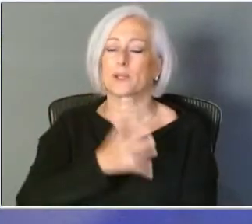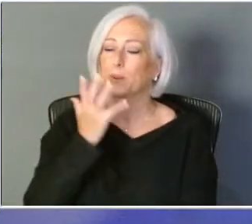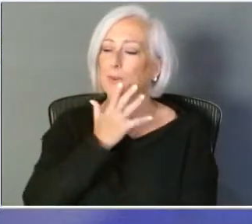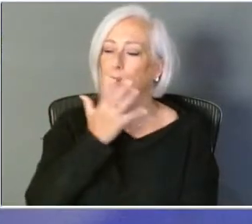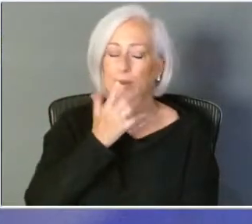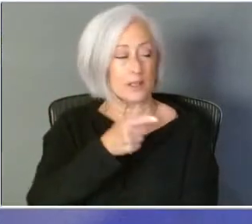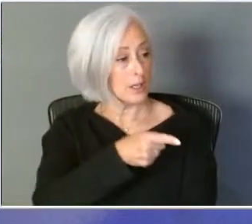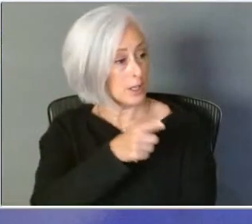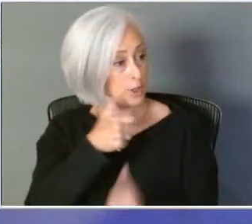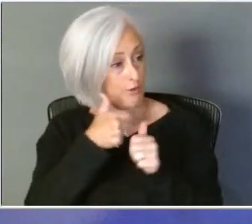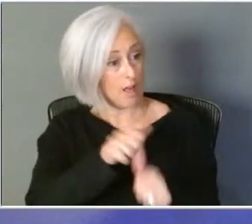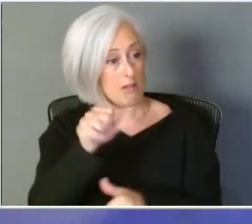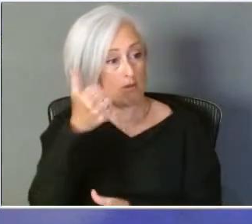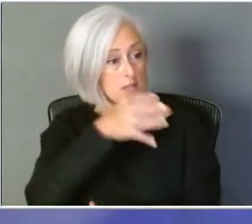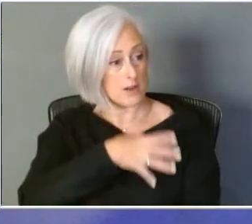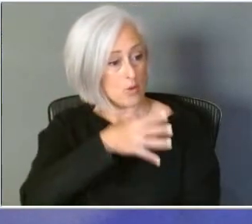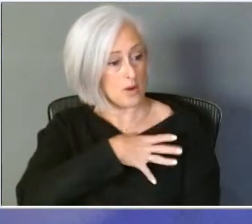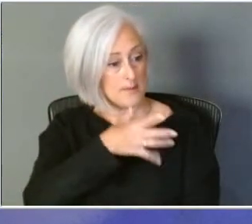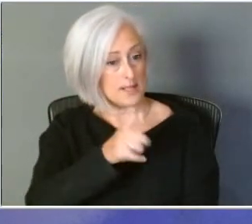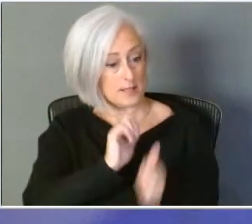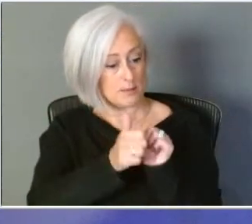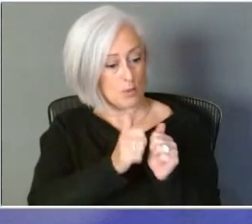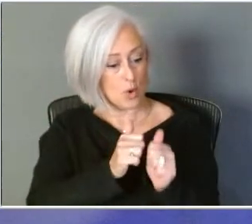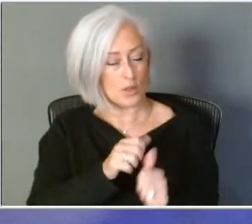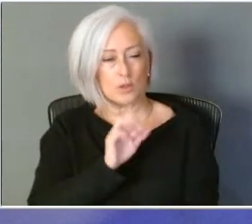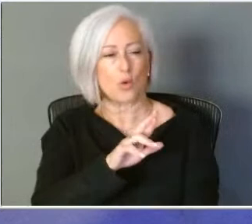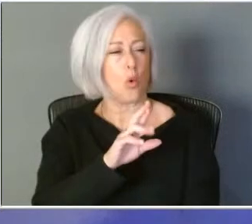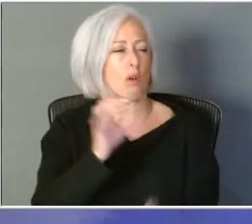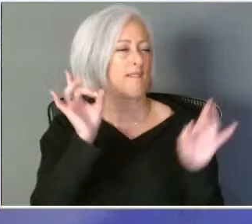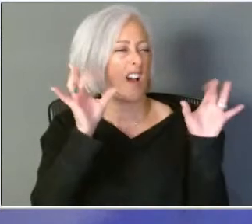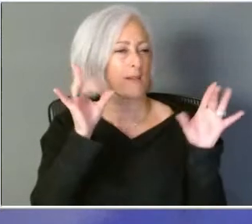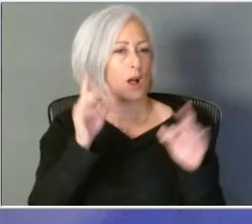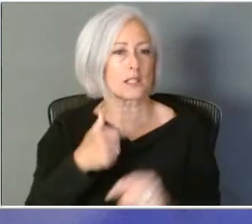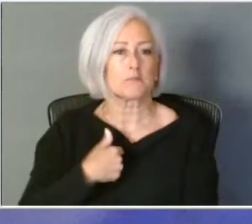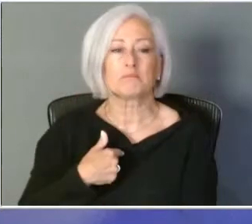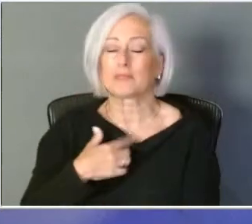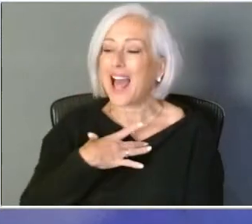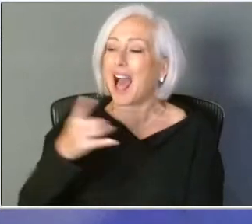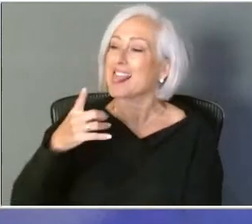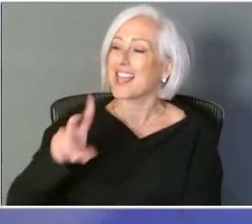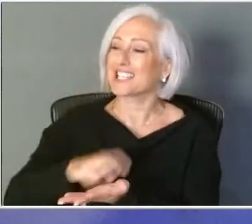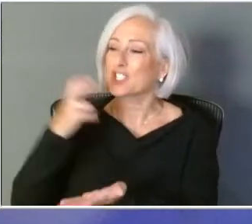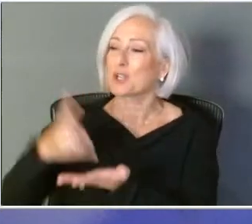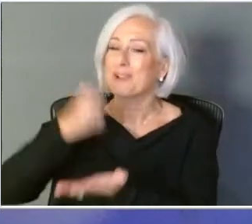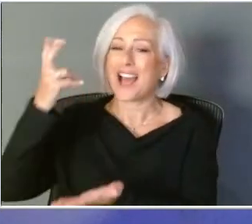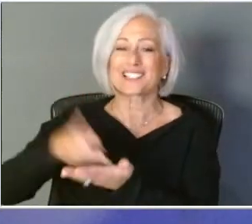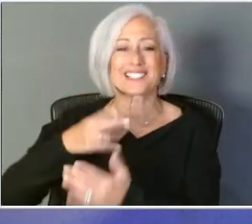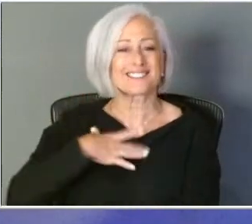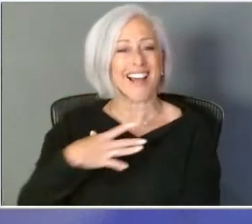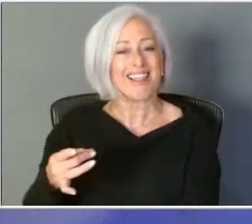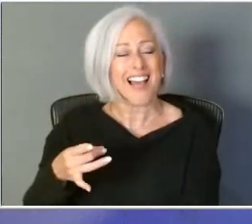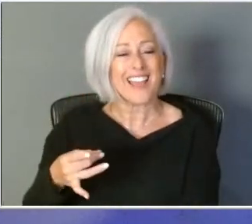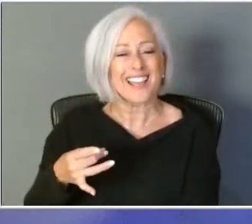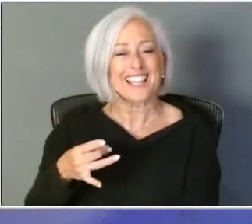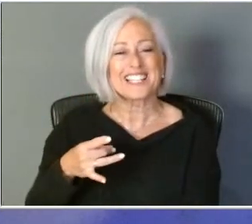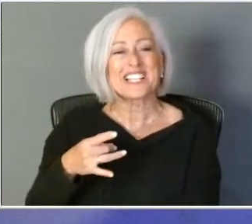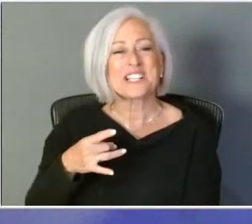sports? Or are you just volleyball all the way? I like to watch gymnastics. Also.